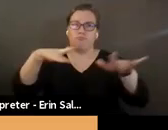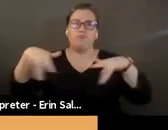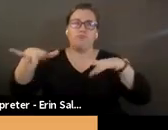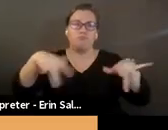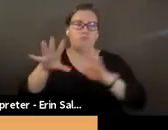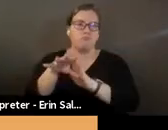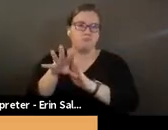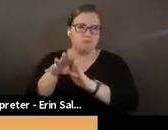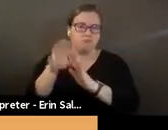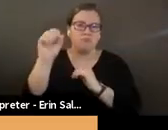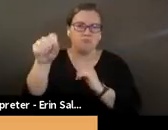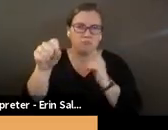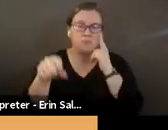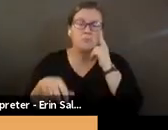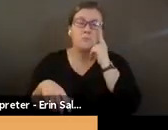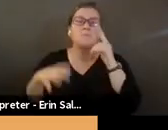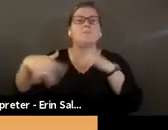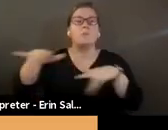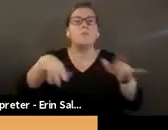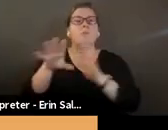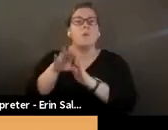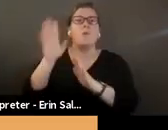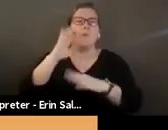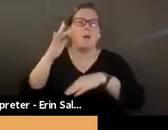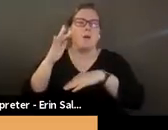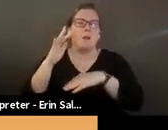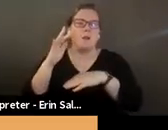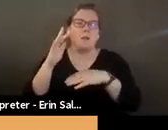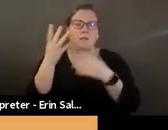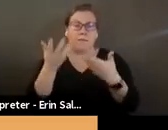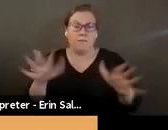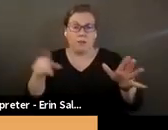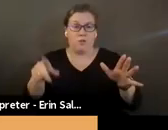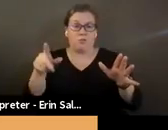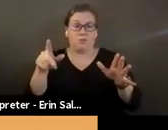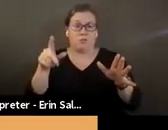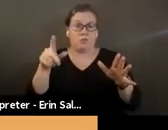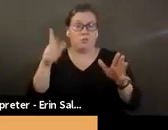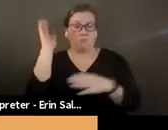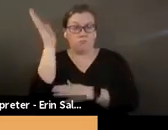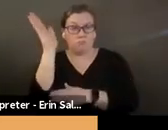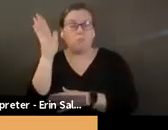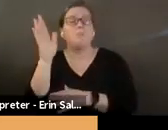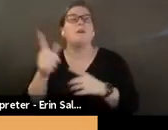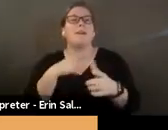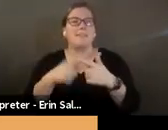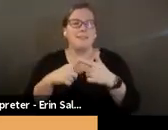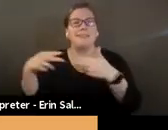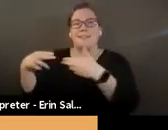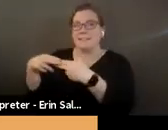this recording be available after the webinar ends, as well as the slides